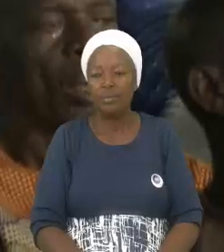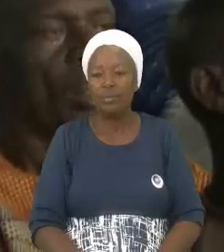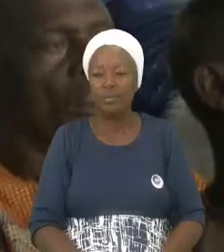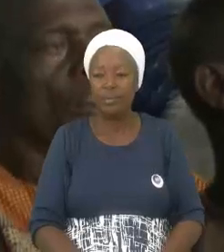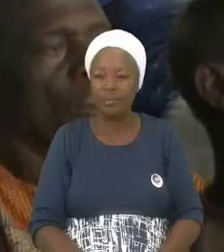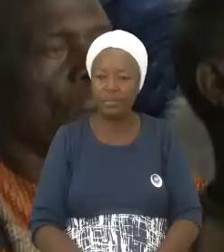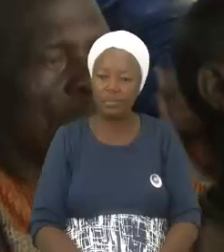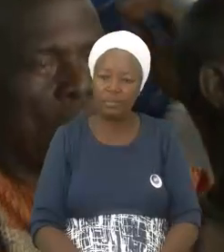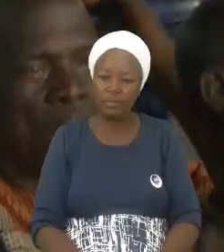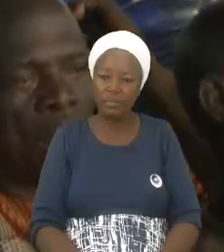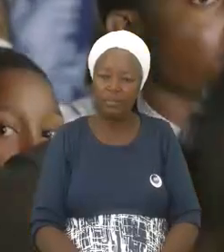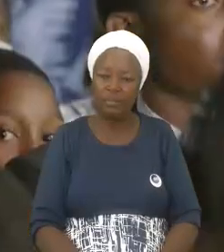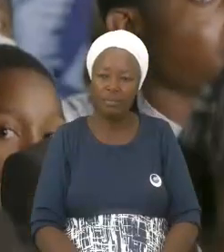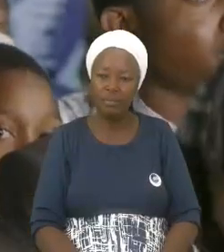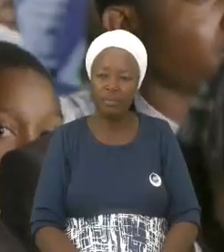Congratulations.